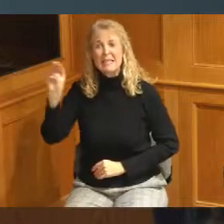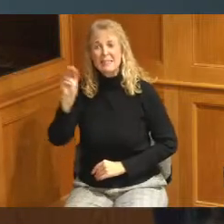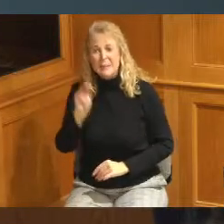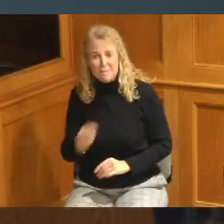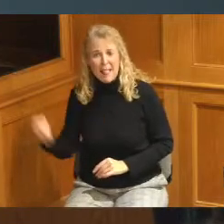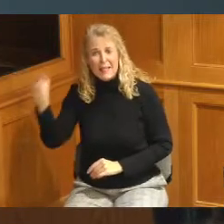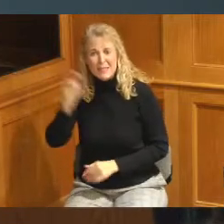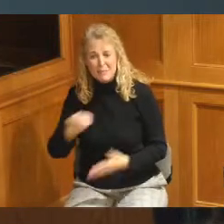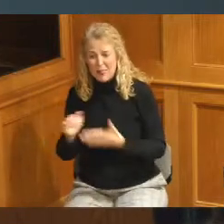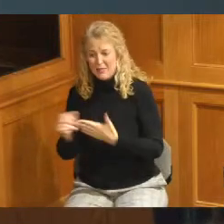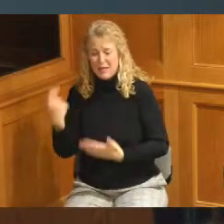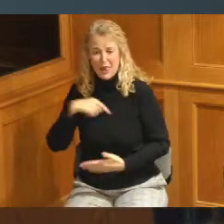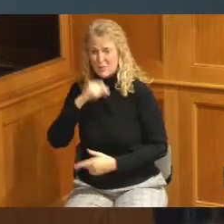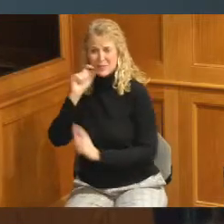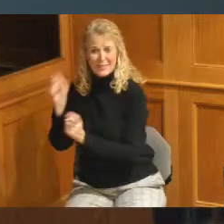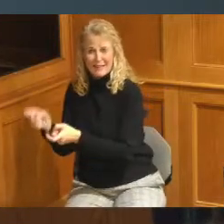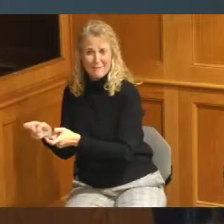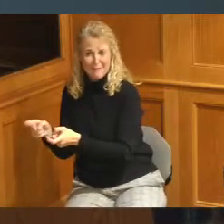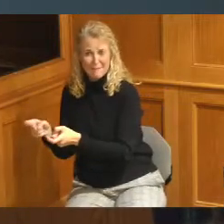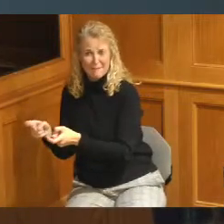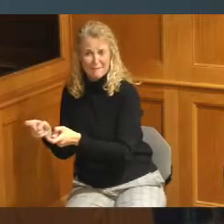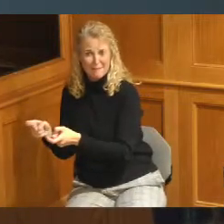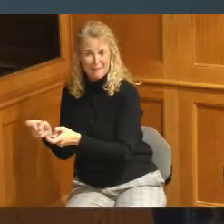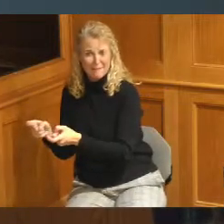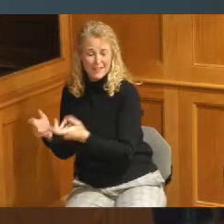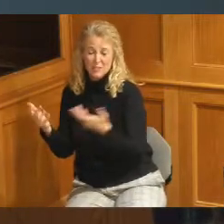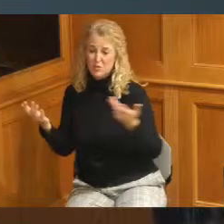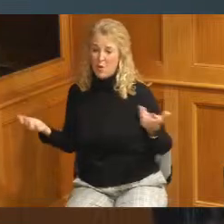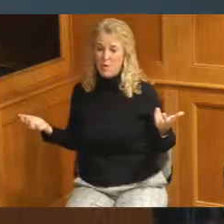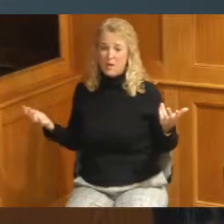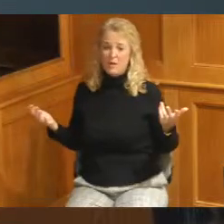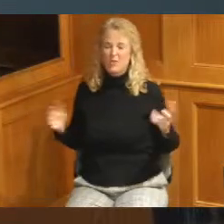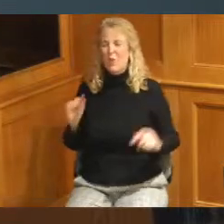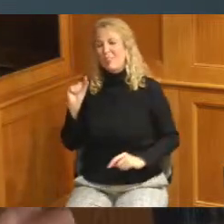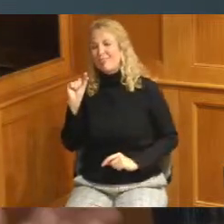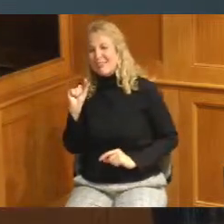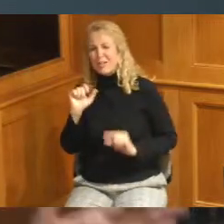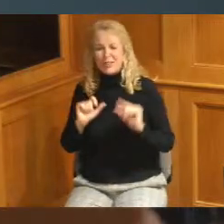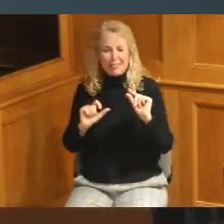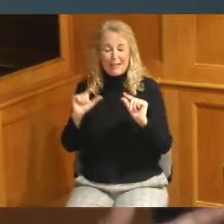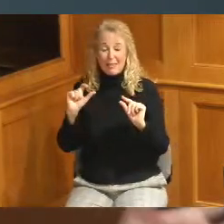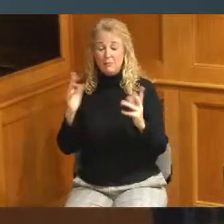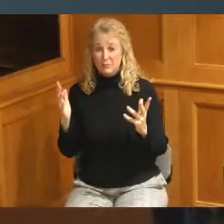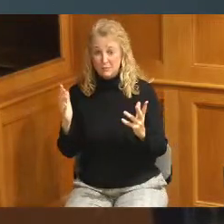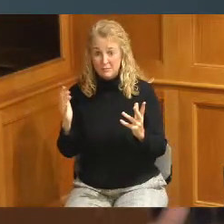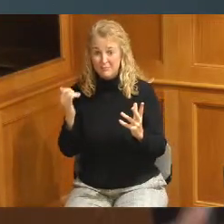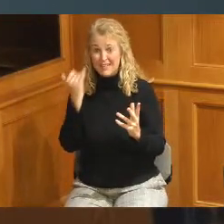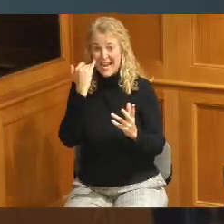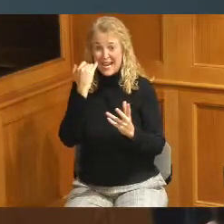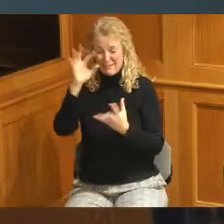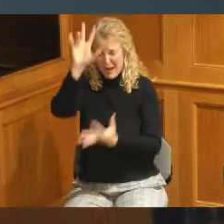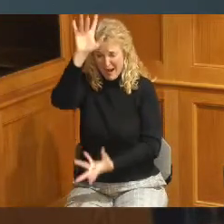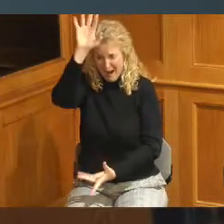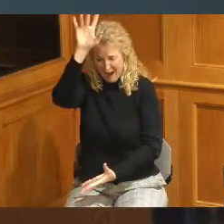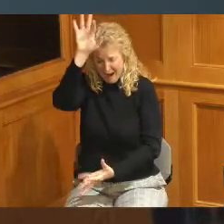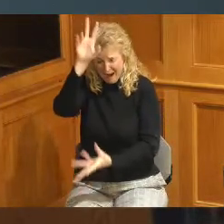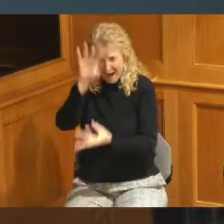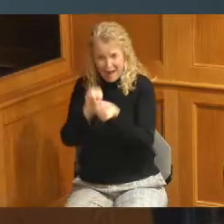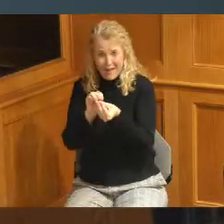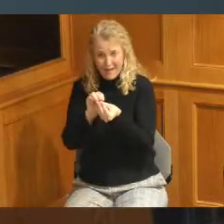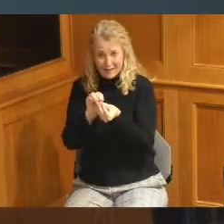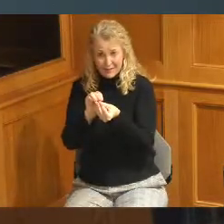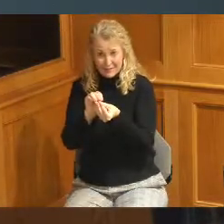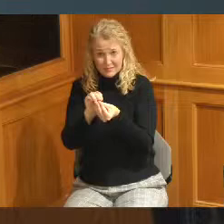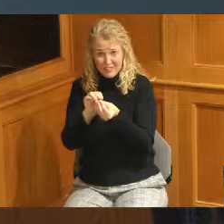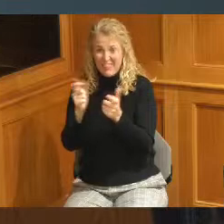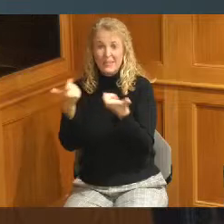homeowners that they never got a break. So we say it's just a little here and a little there. Look at all these years we didn't do 30%,